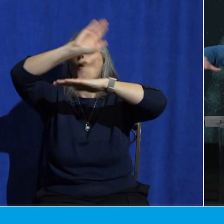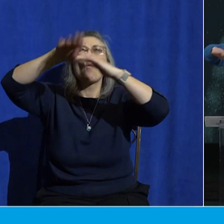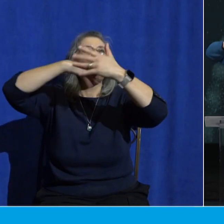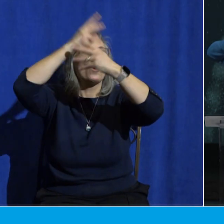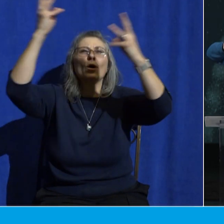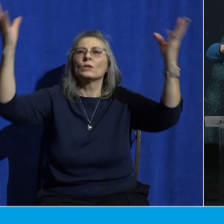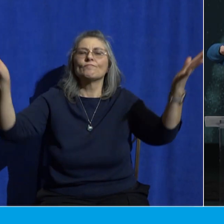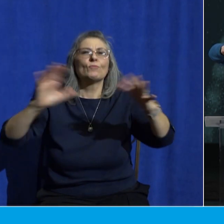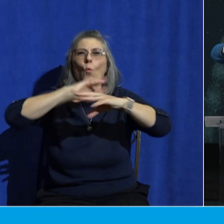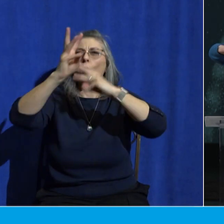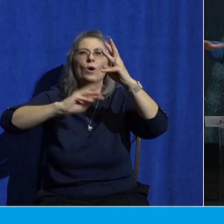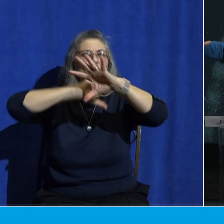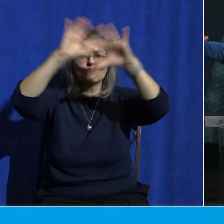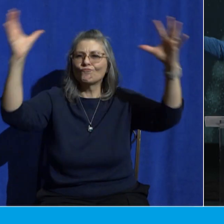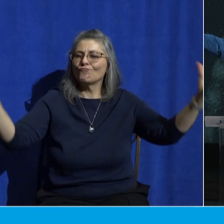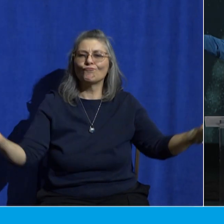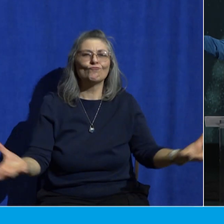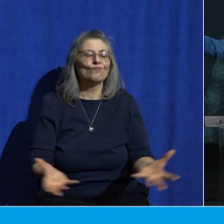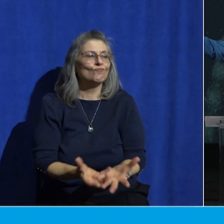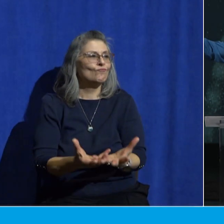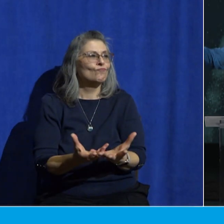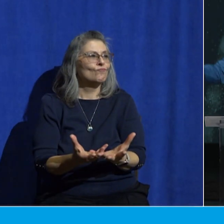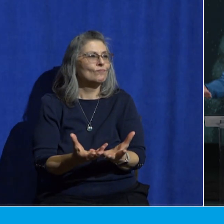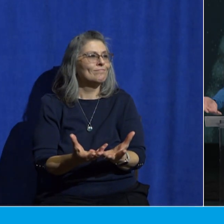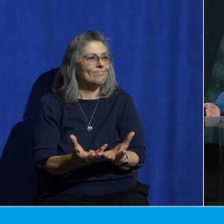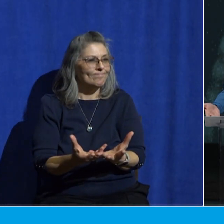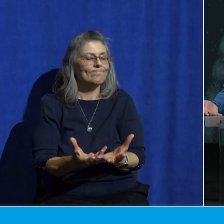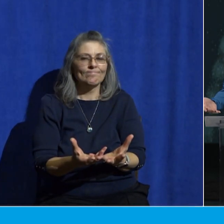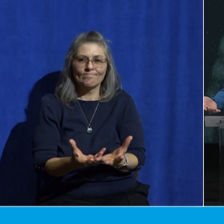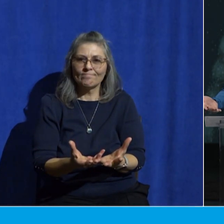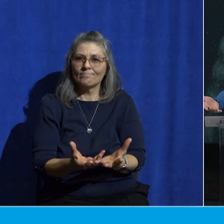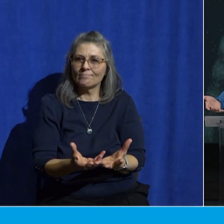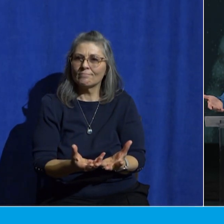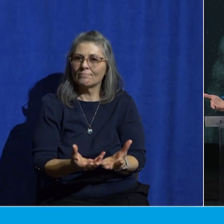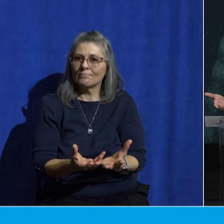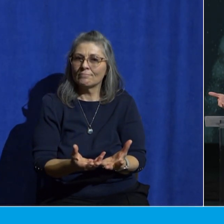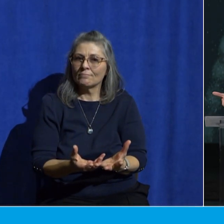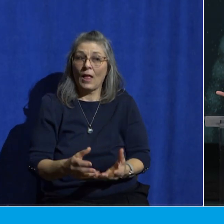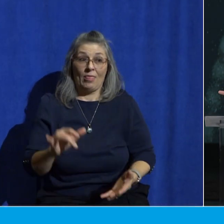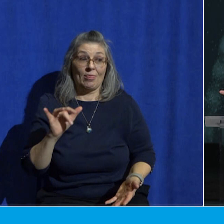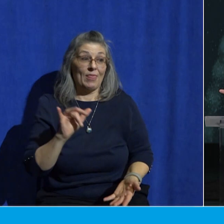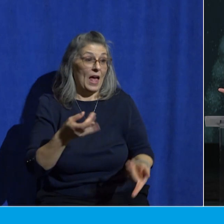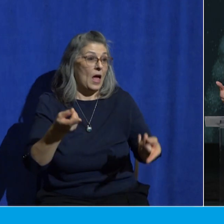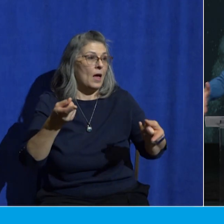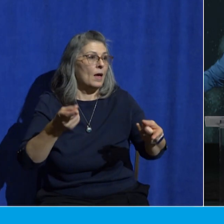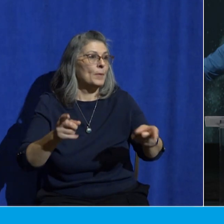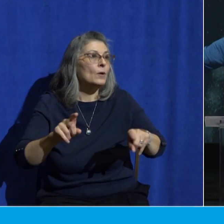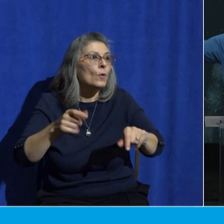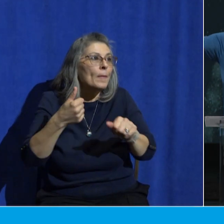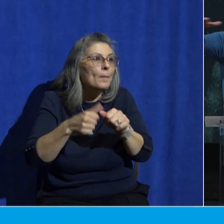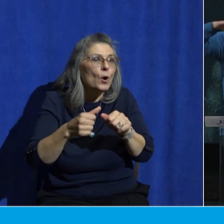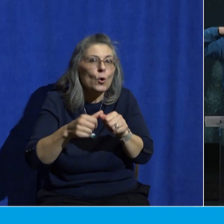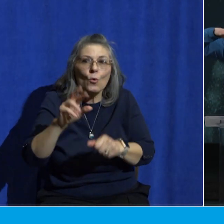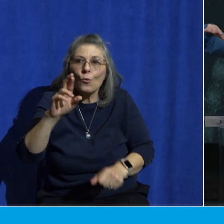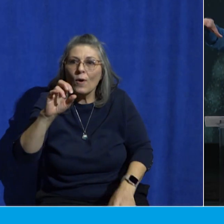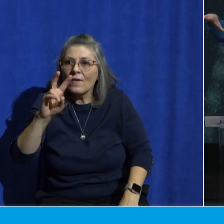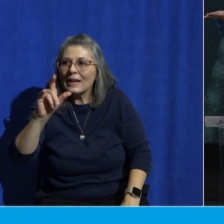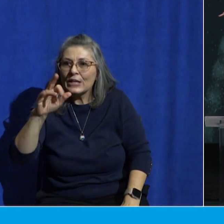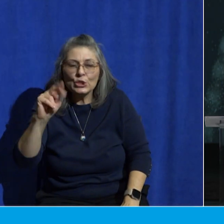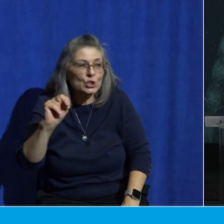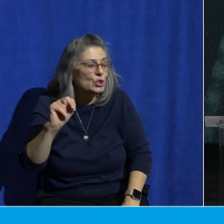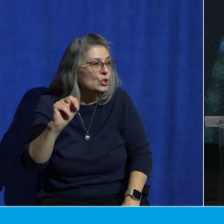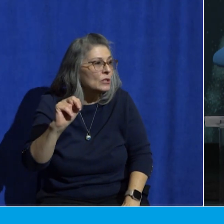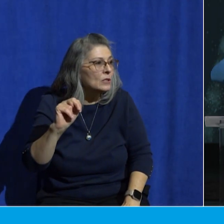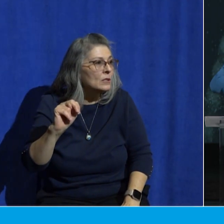together. Amen. That's the whole scene at the end of Revelation. A multitude that no one can count from